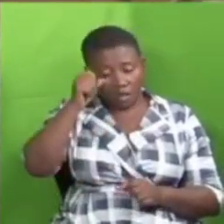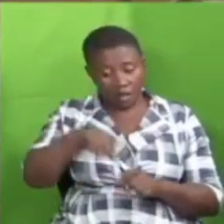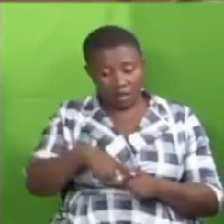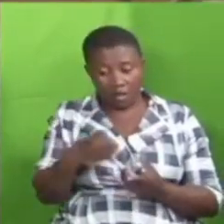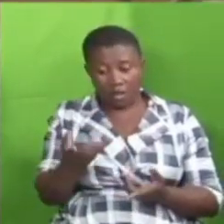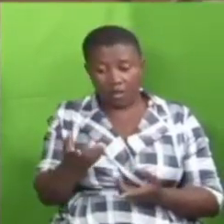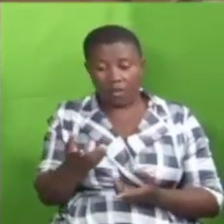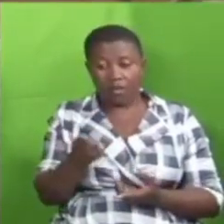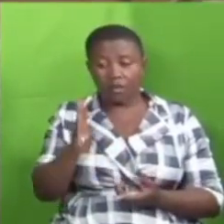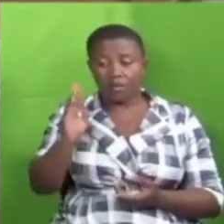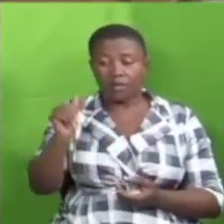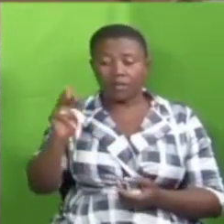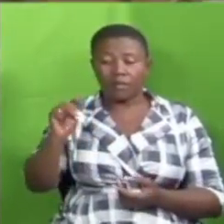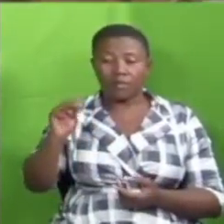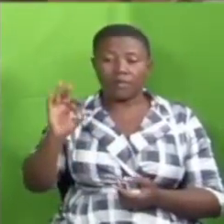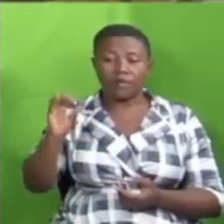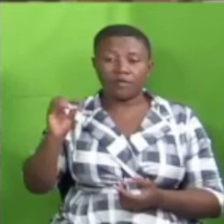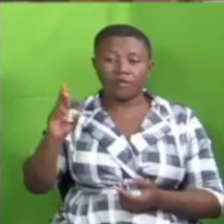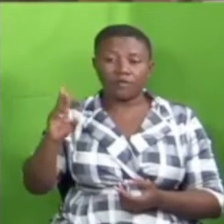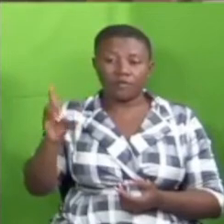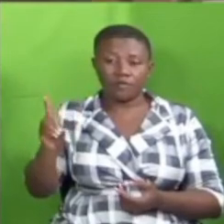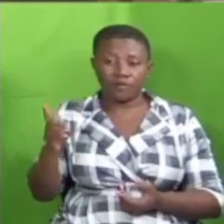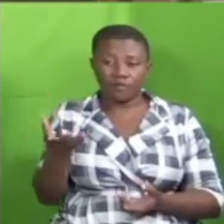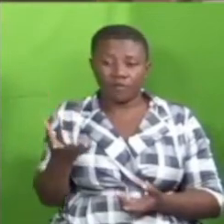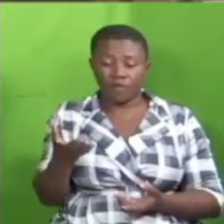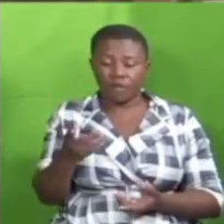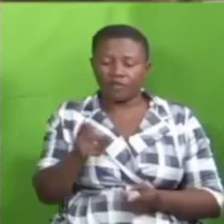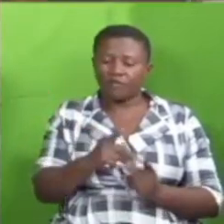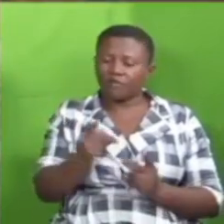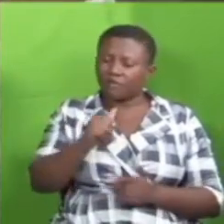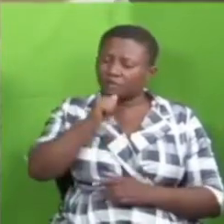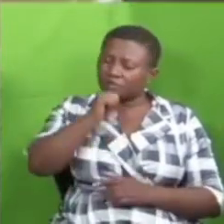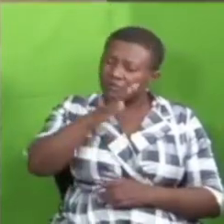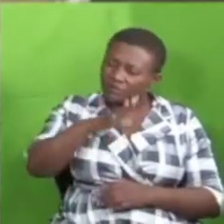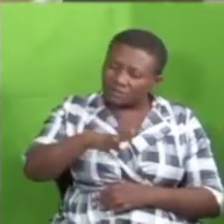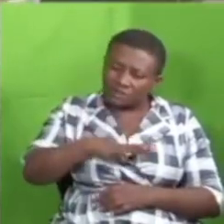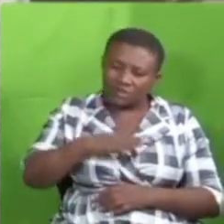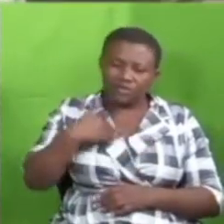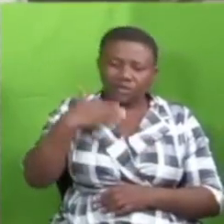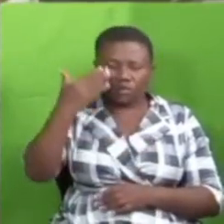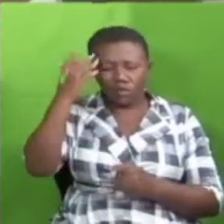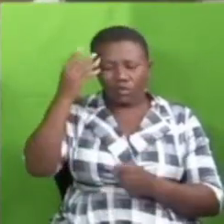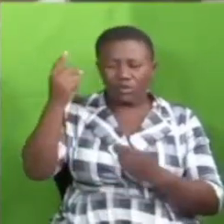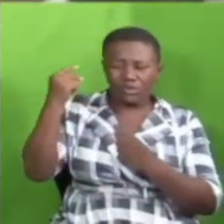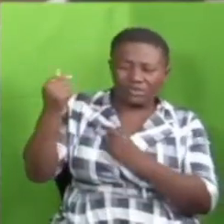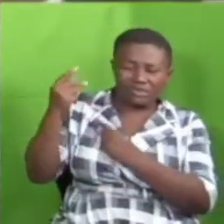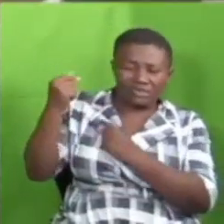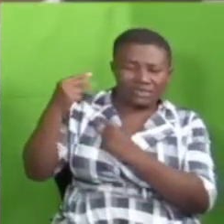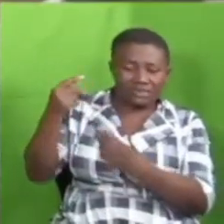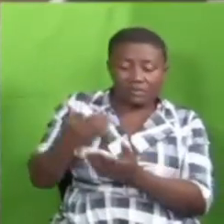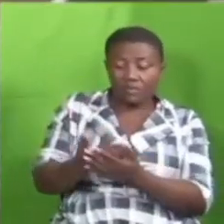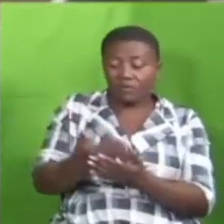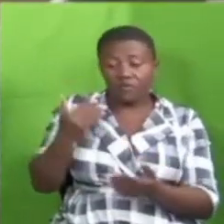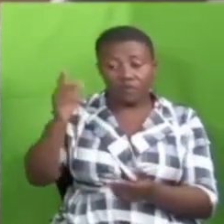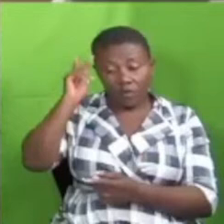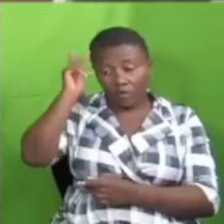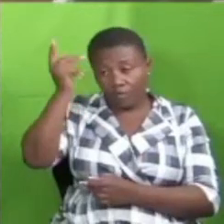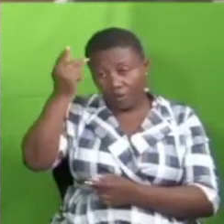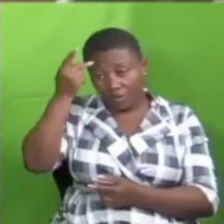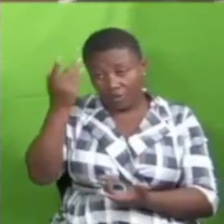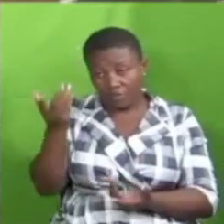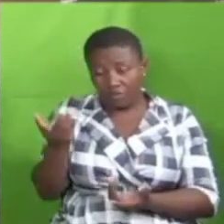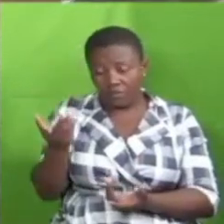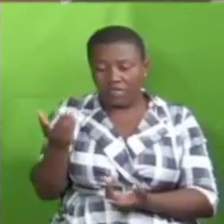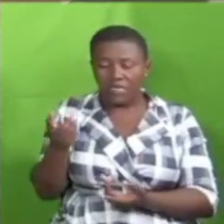Ford, a gentleman that I've known many years, even before politics, someone who has